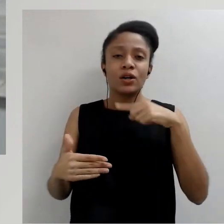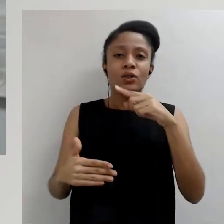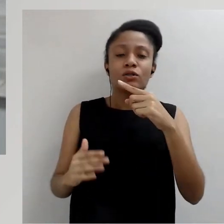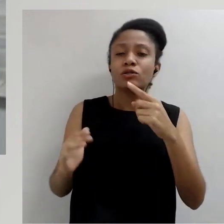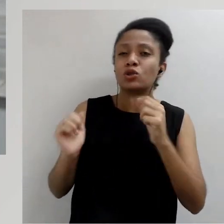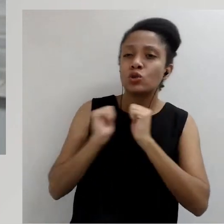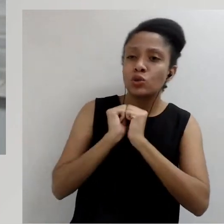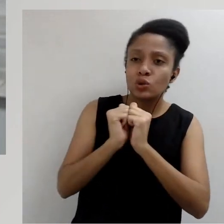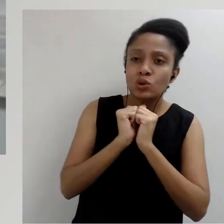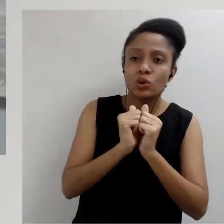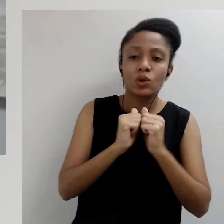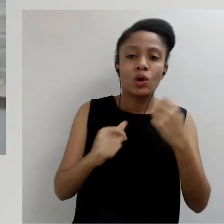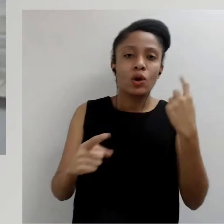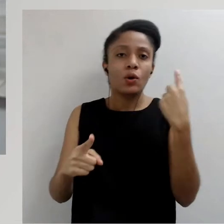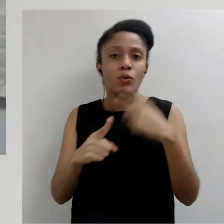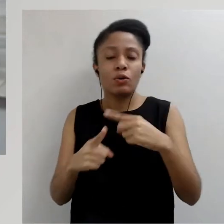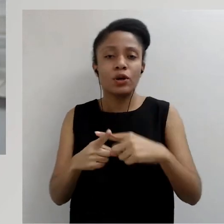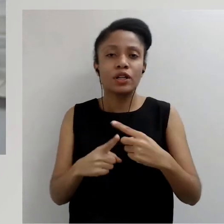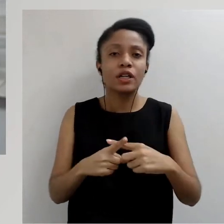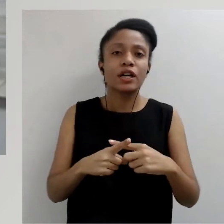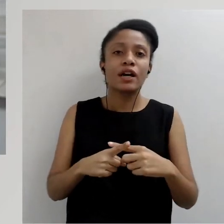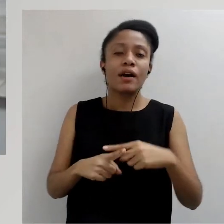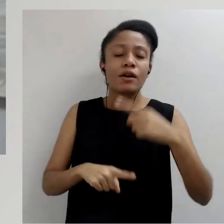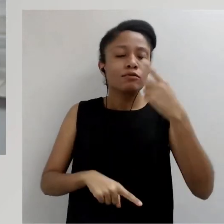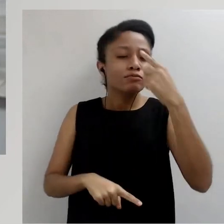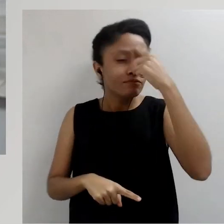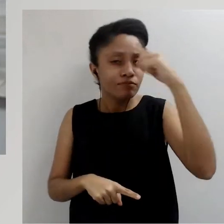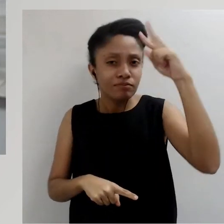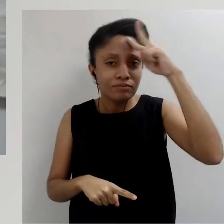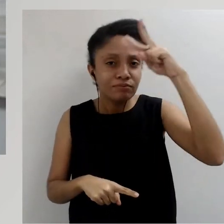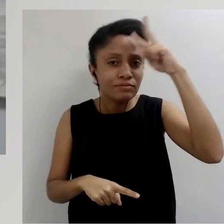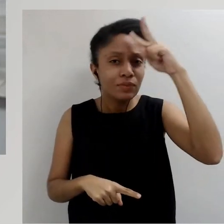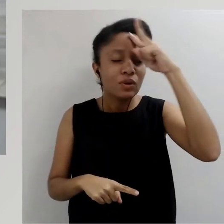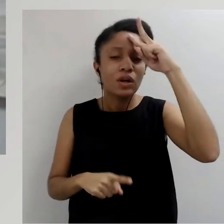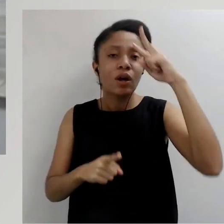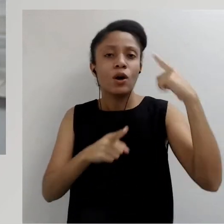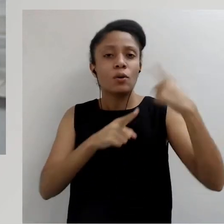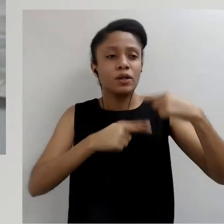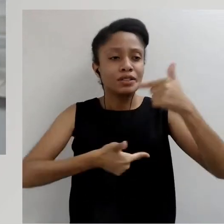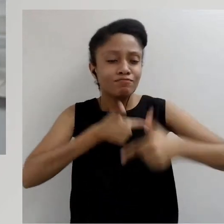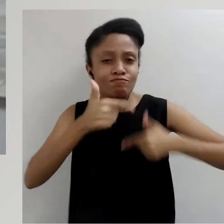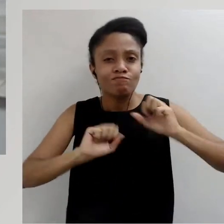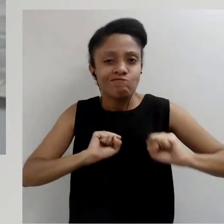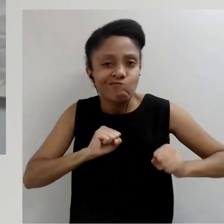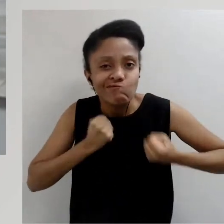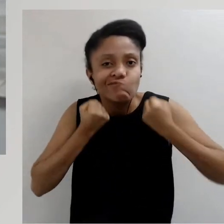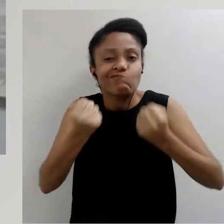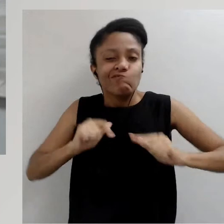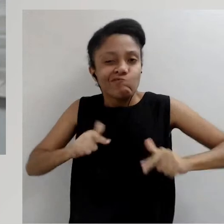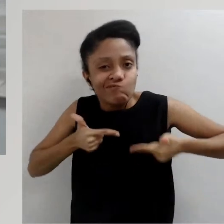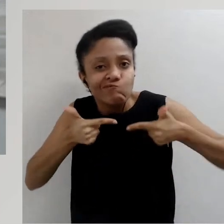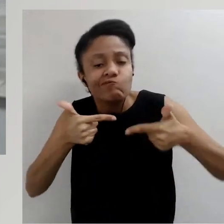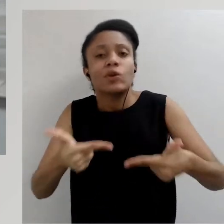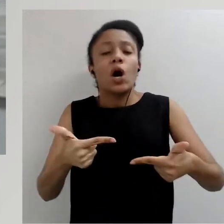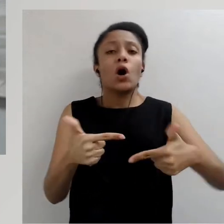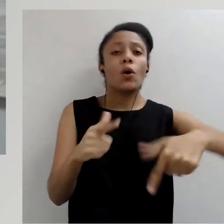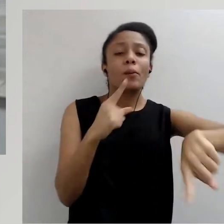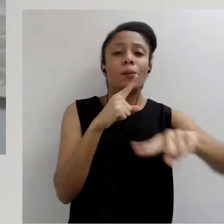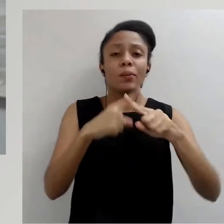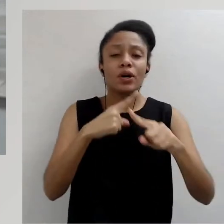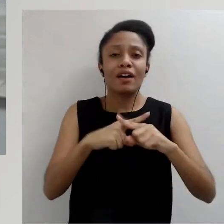all his history and for the space that we have, because it's in our memories, all the work